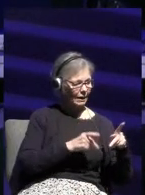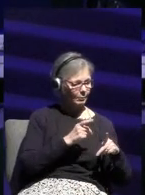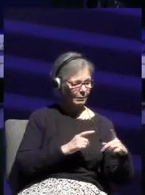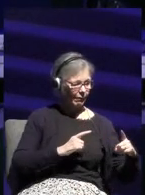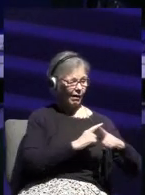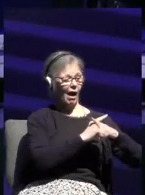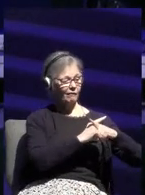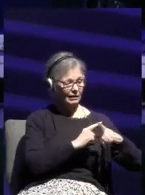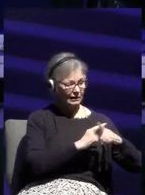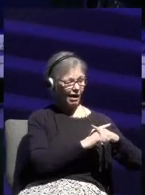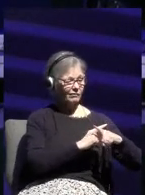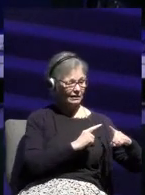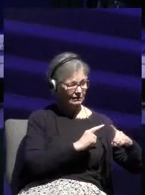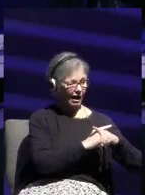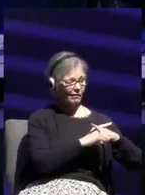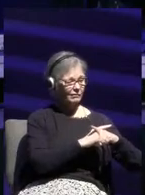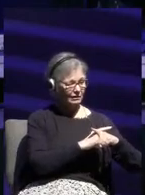we need